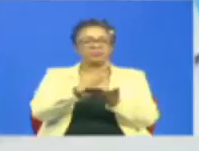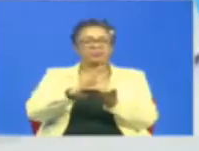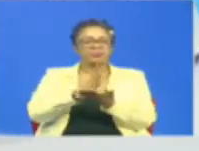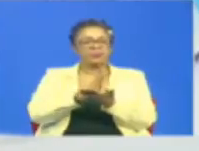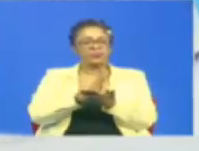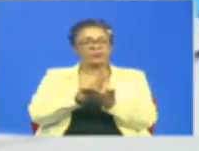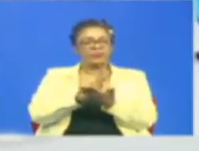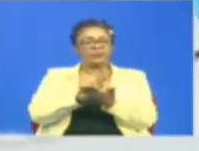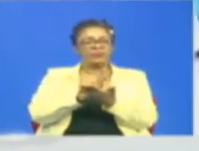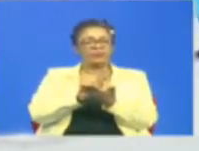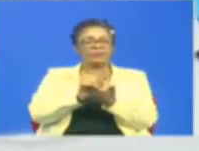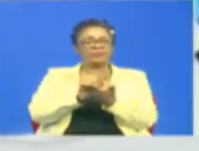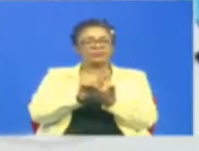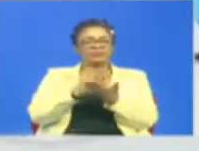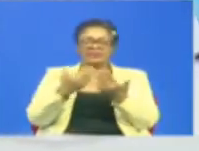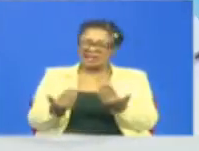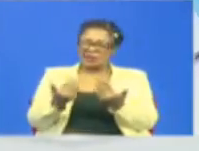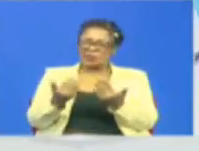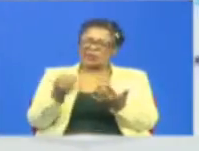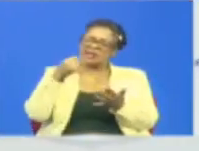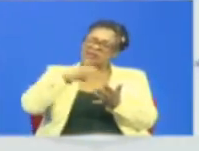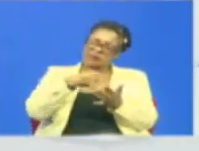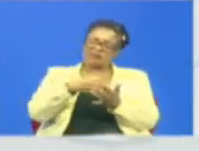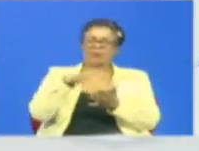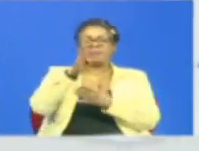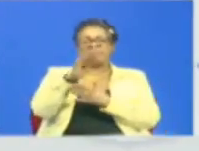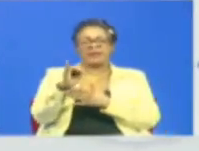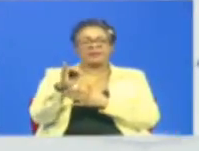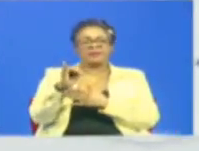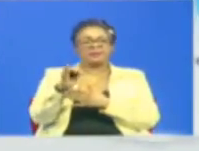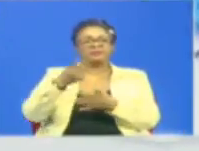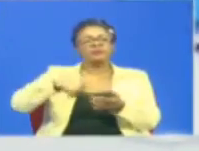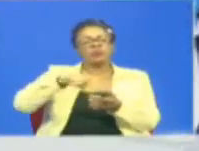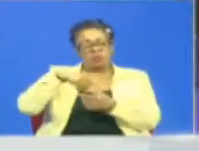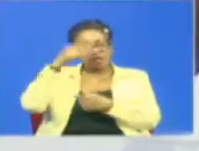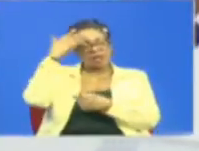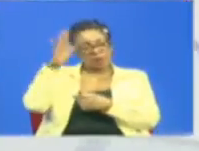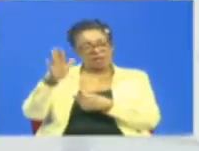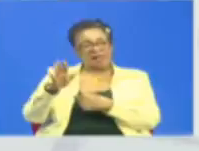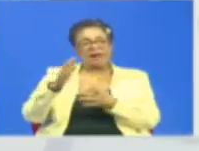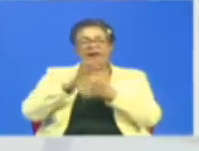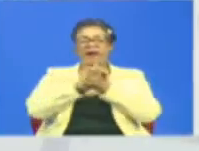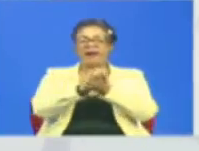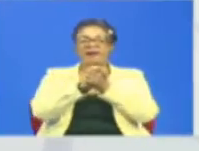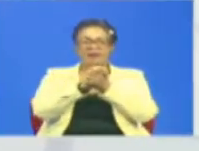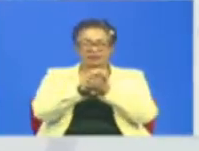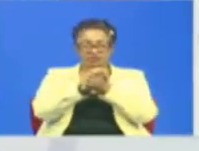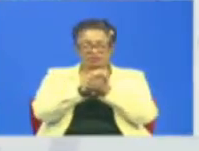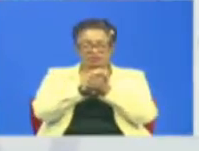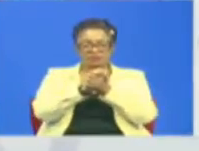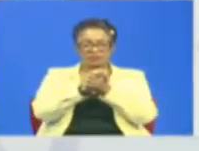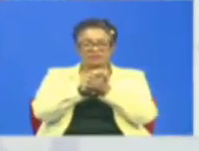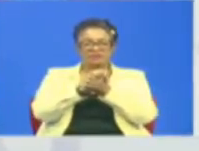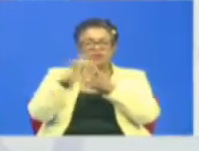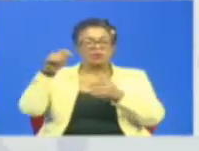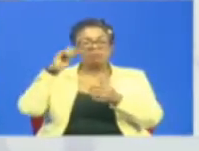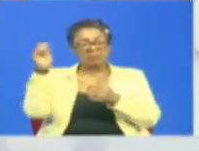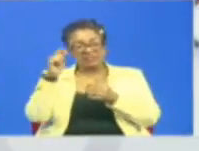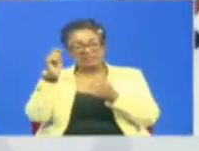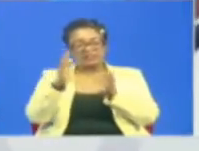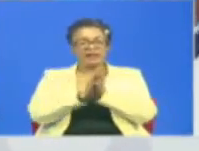inaenda inaingia mpaka BBI. Na tunajua handshake ilikuwa mheshimiwa rais na